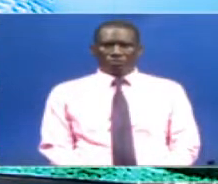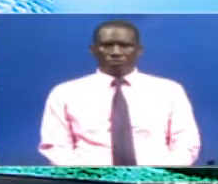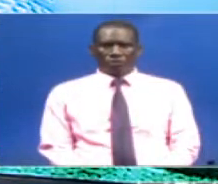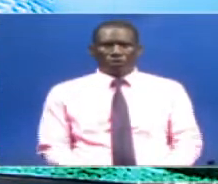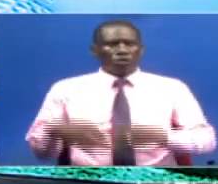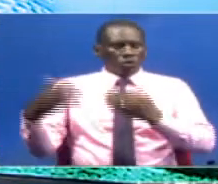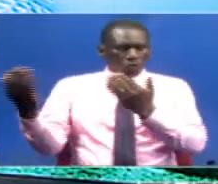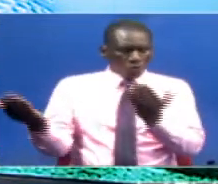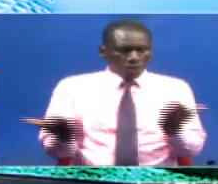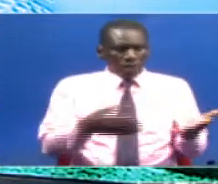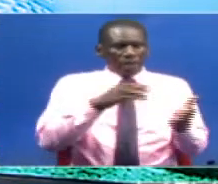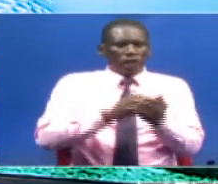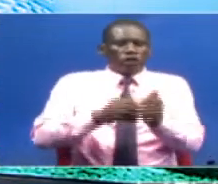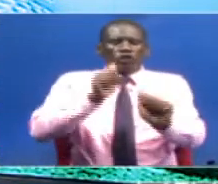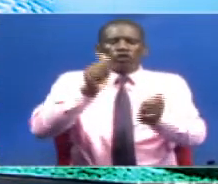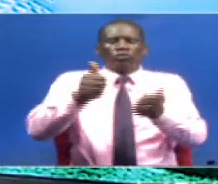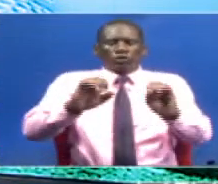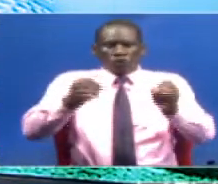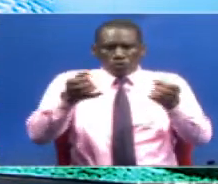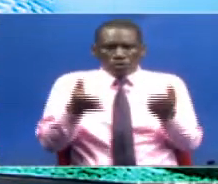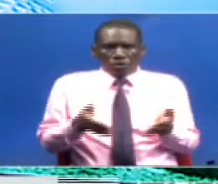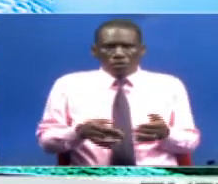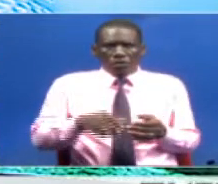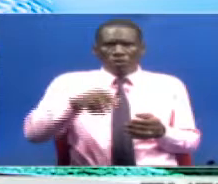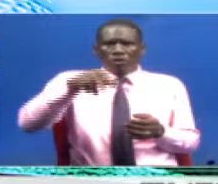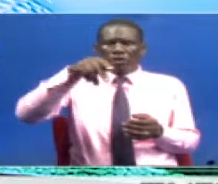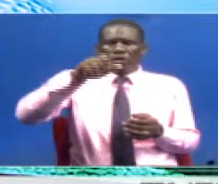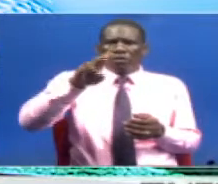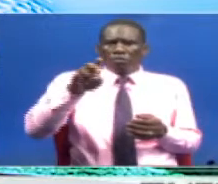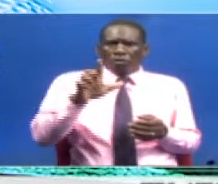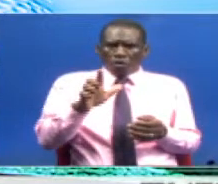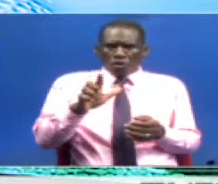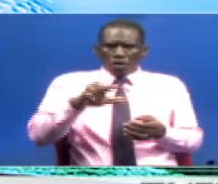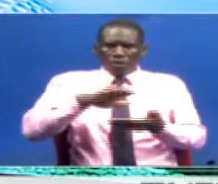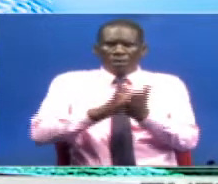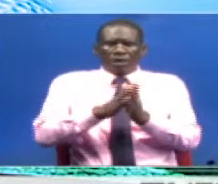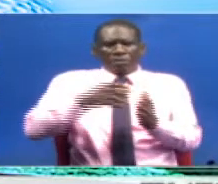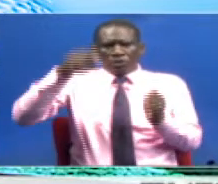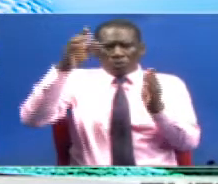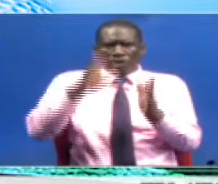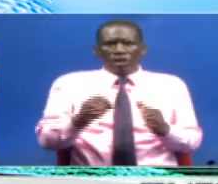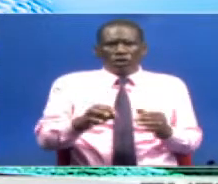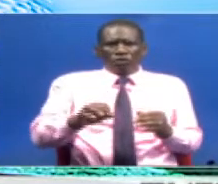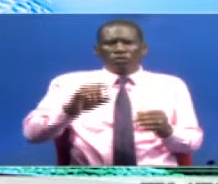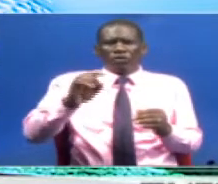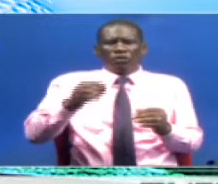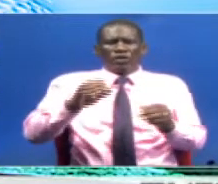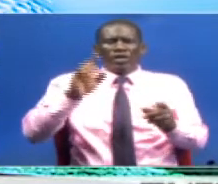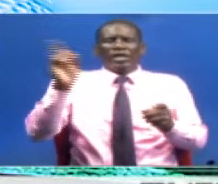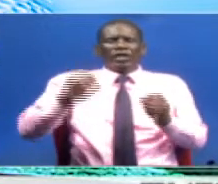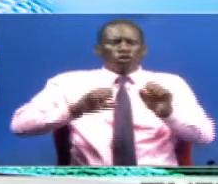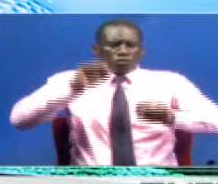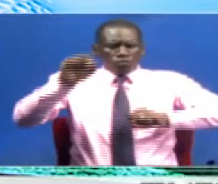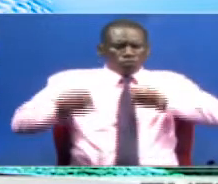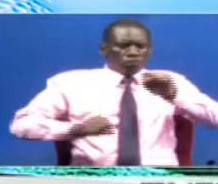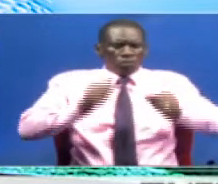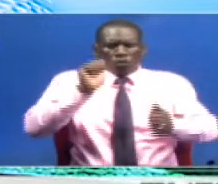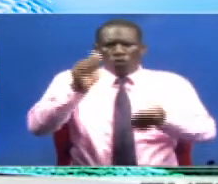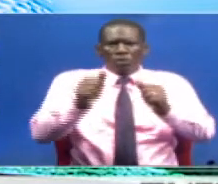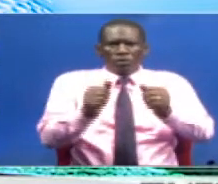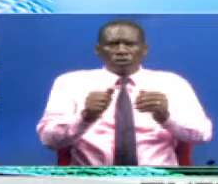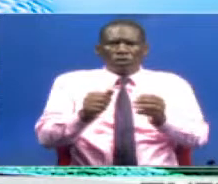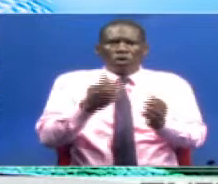Welcome back and time for your sports brief. Paul Lomuria was crowned the overall winner of the Grand Nairobi Bike Race as over